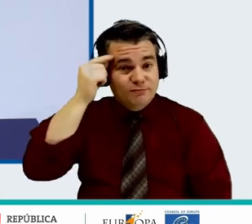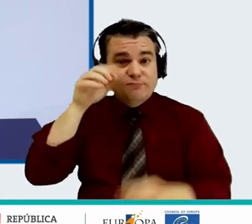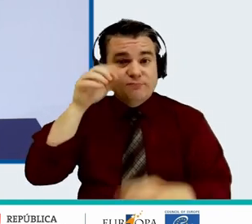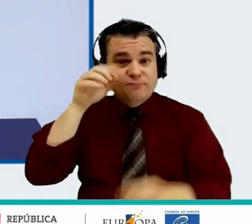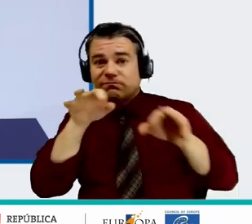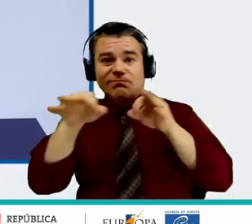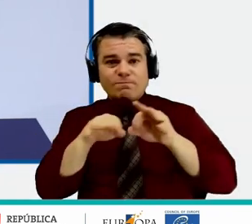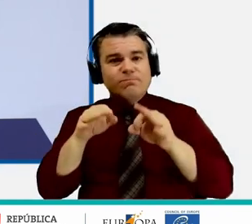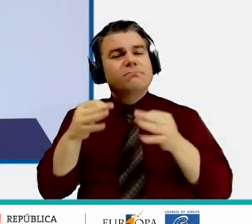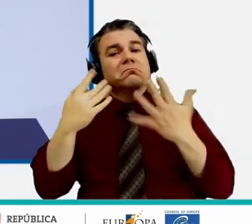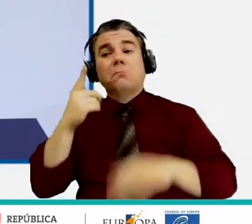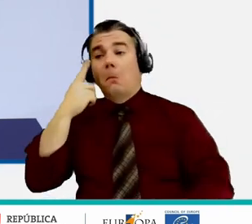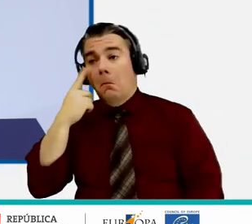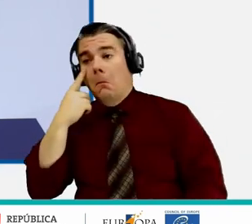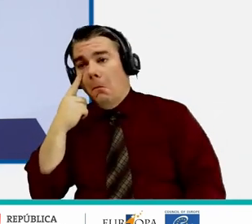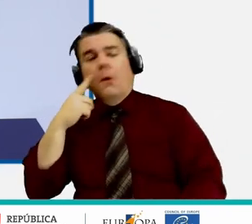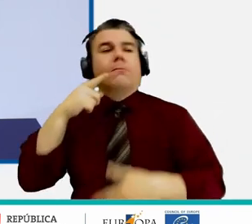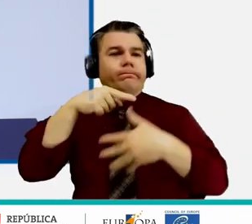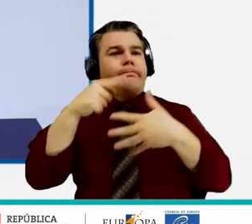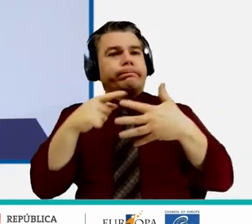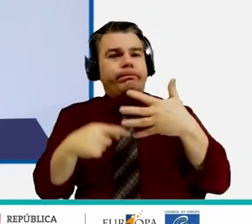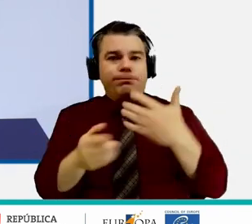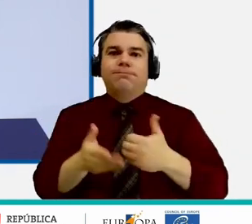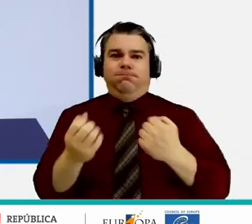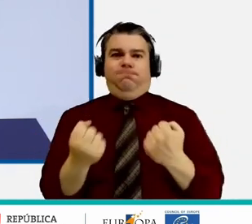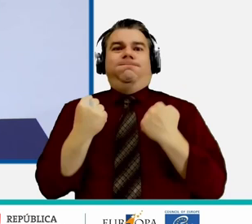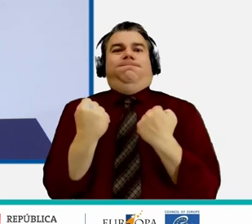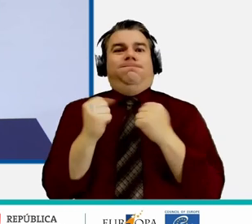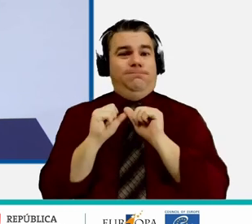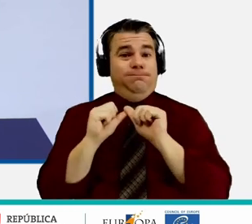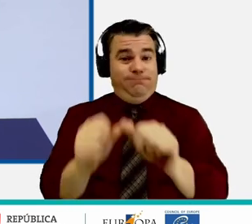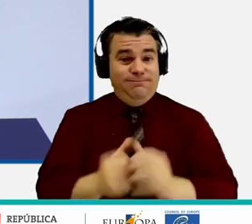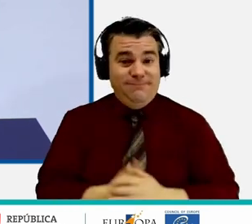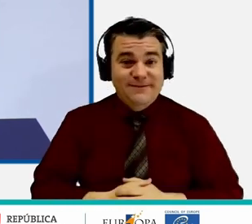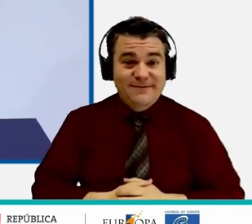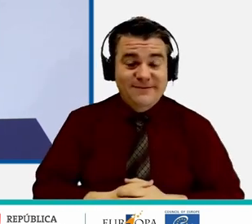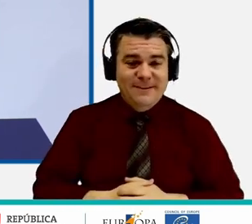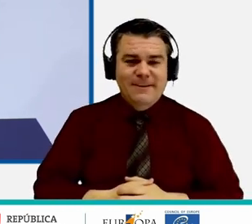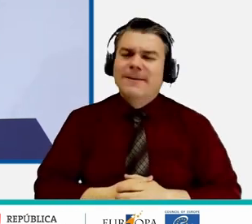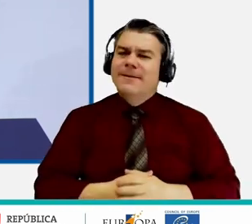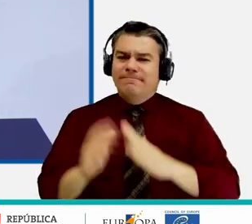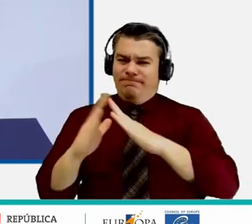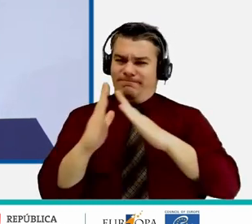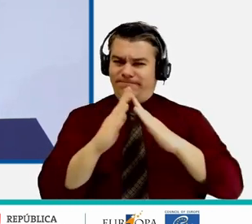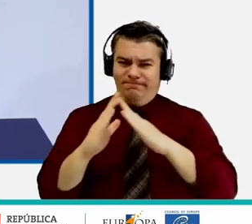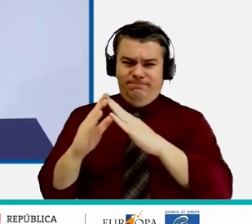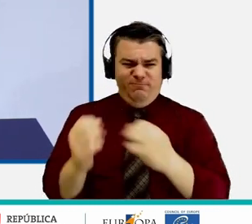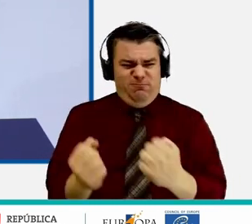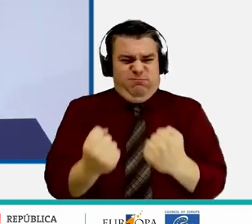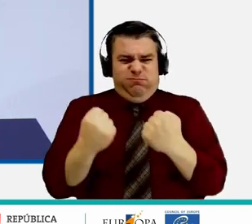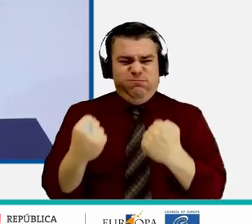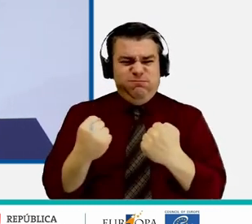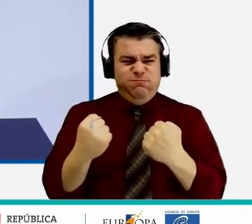experiences building resilience. But to build resilience, cities need access to